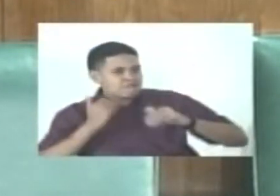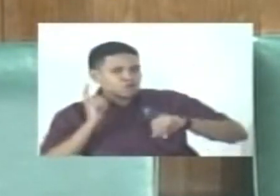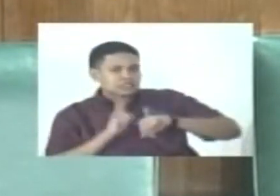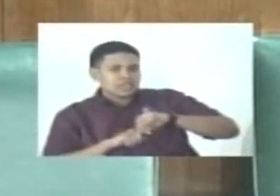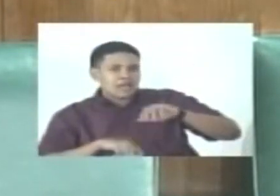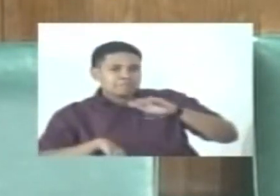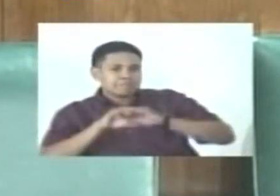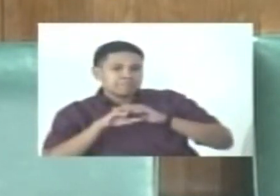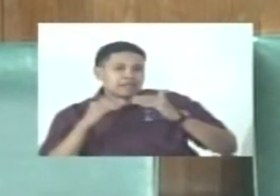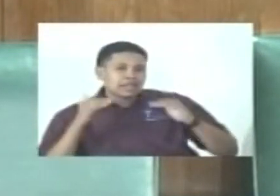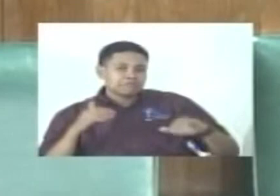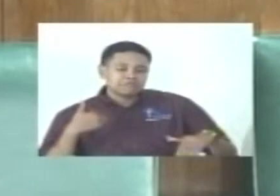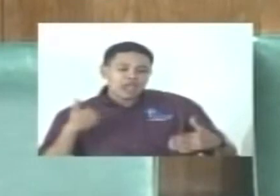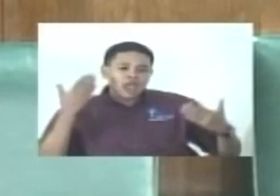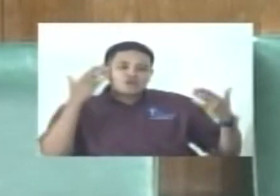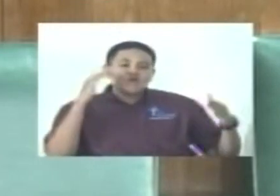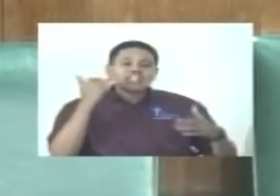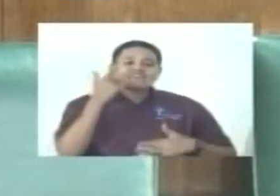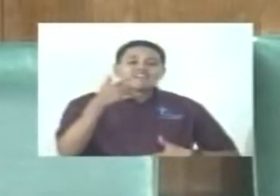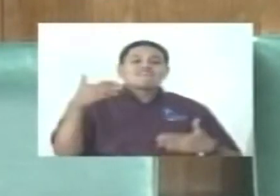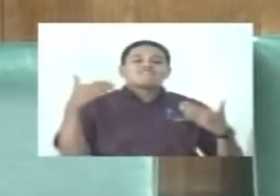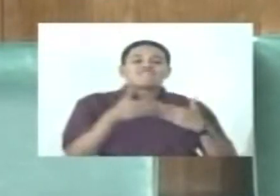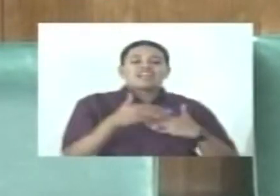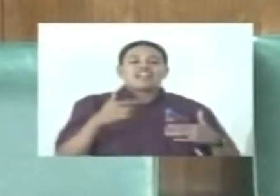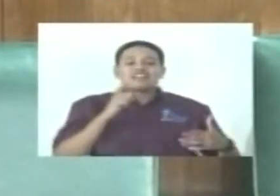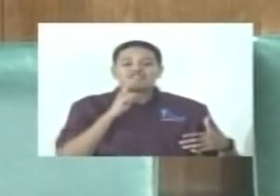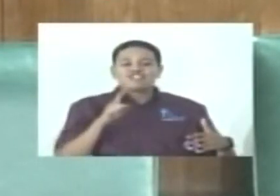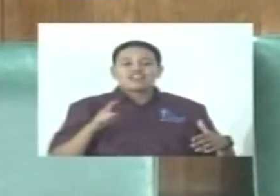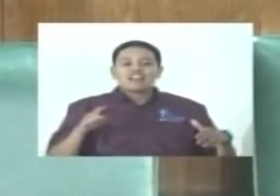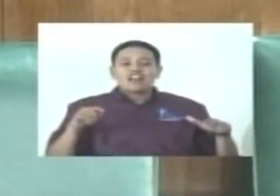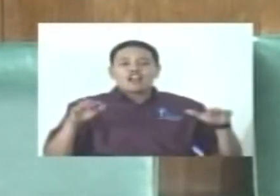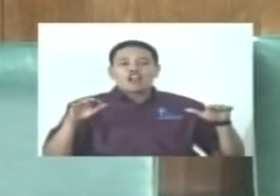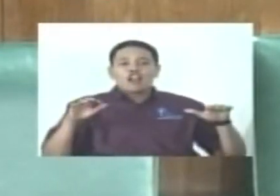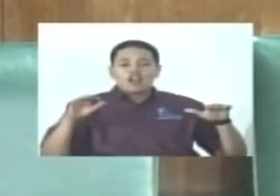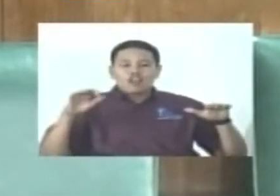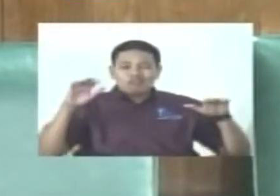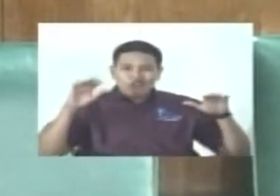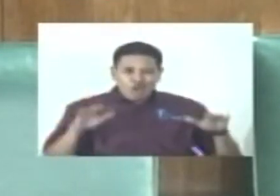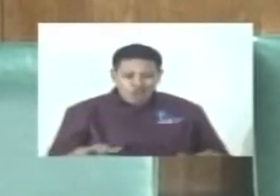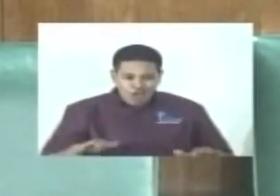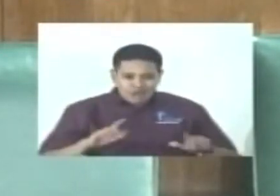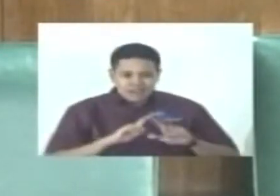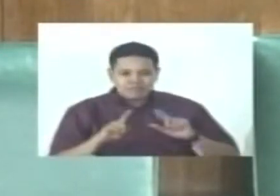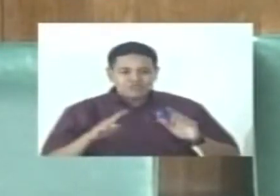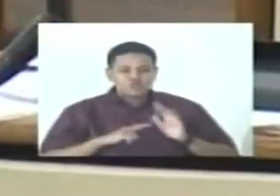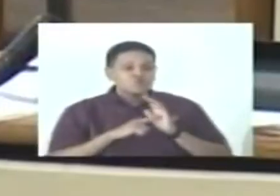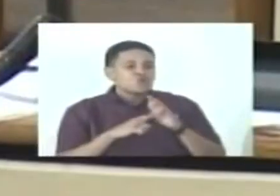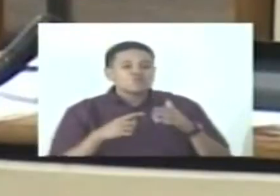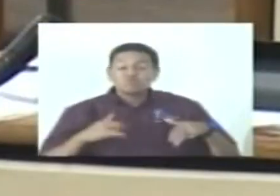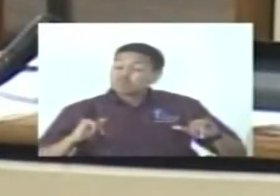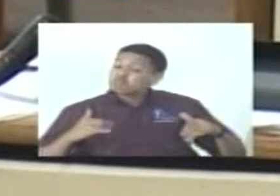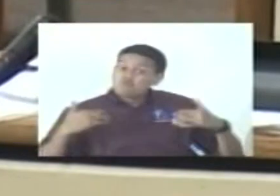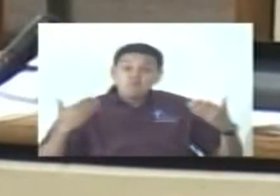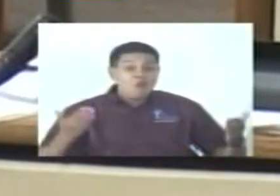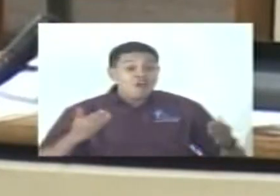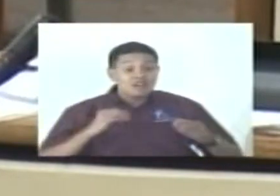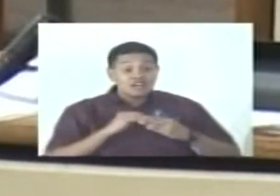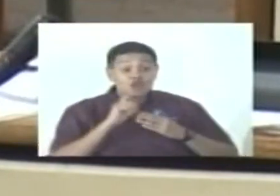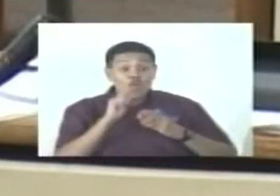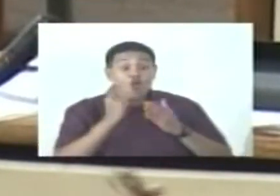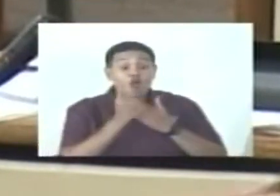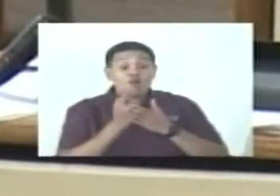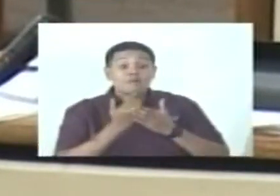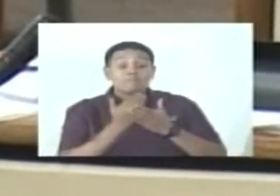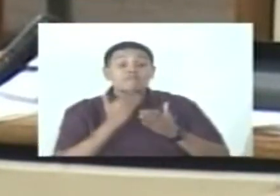I don't know if they fear that there's a lull, but the records show that they have been striking just in the hour before the